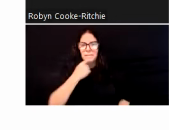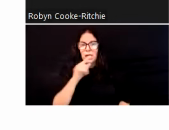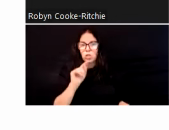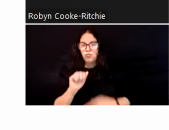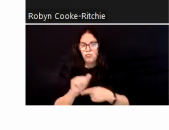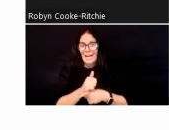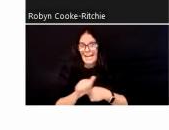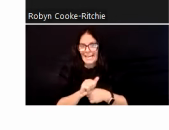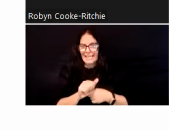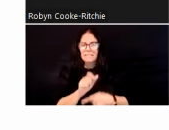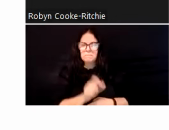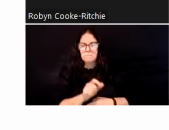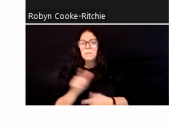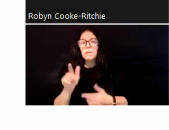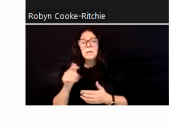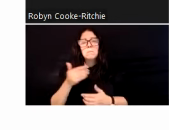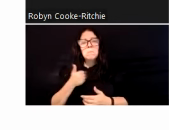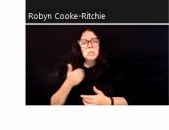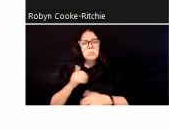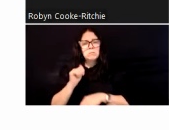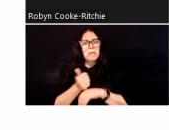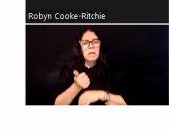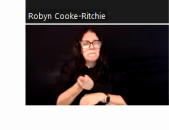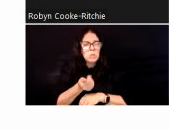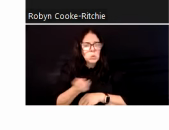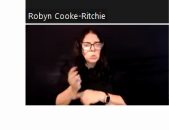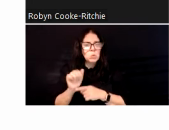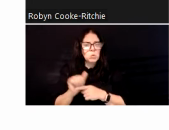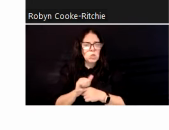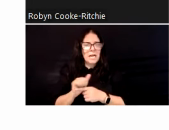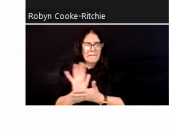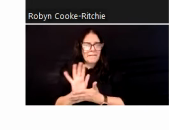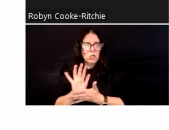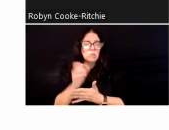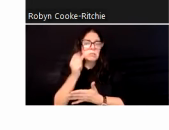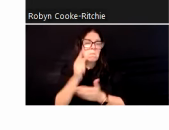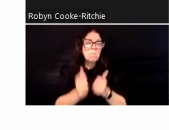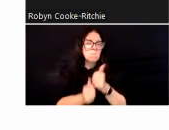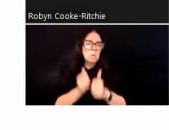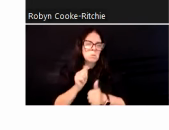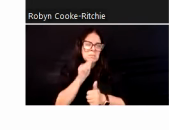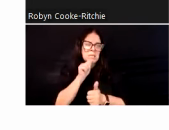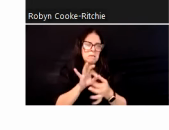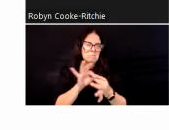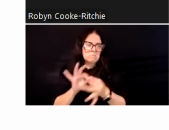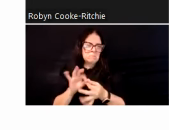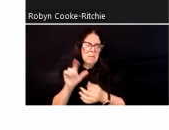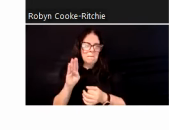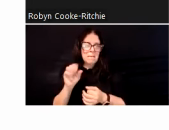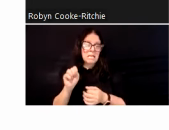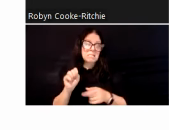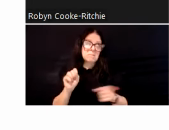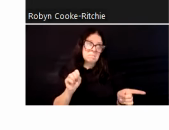The ministry has created a few training videos, but most of them are not for LBS. So that's not the most useful